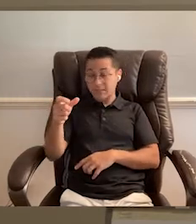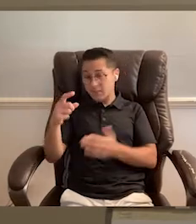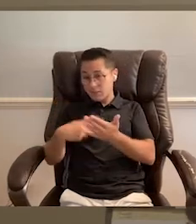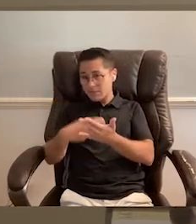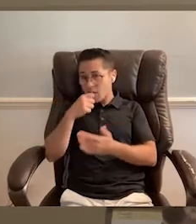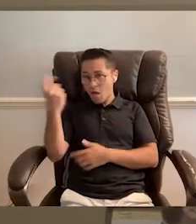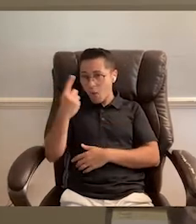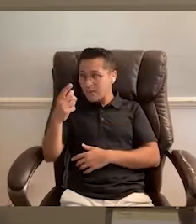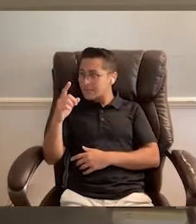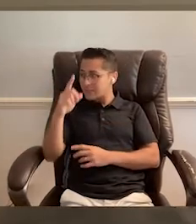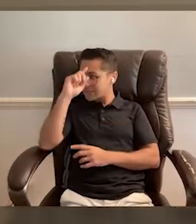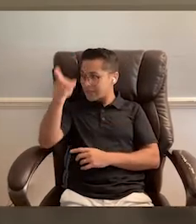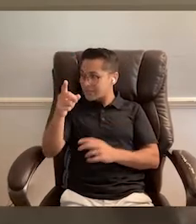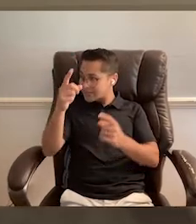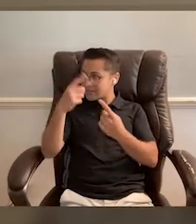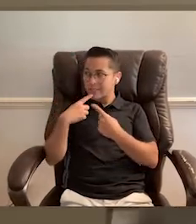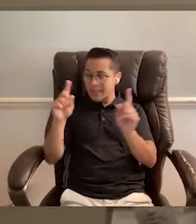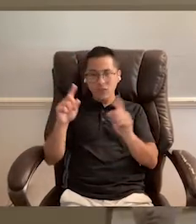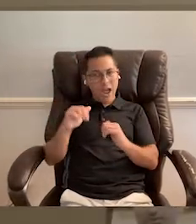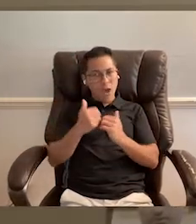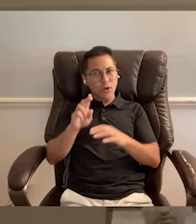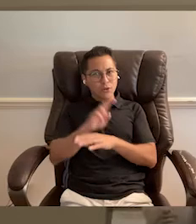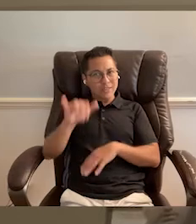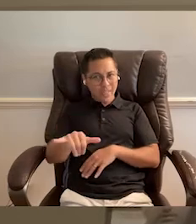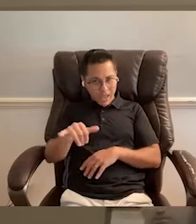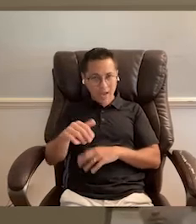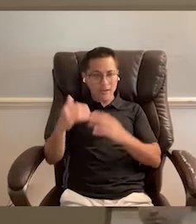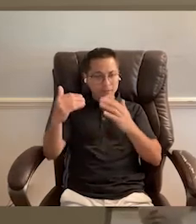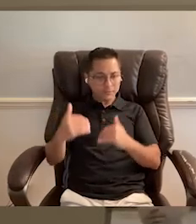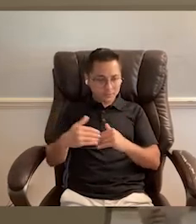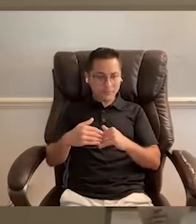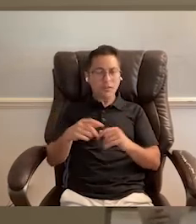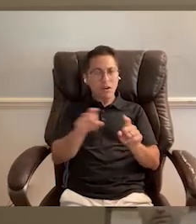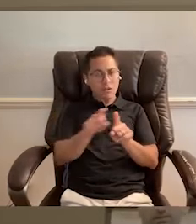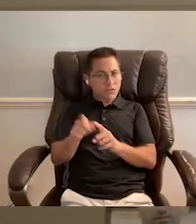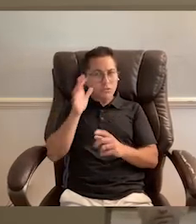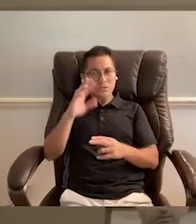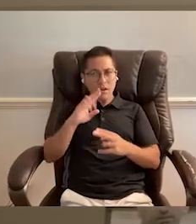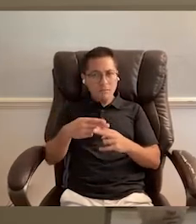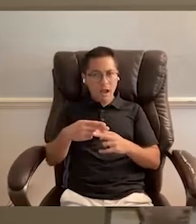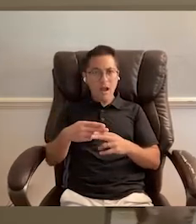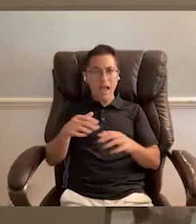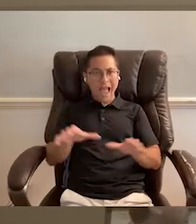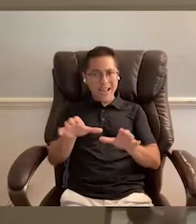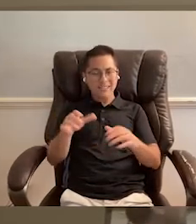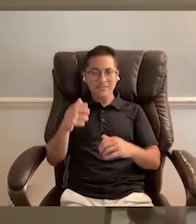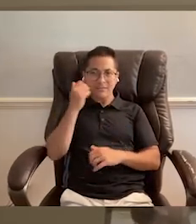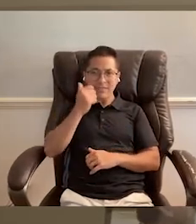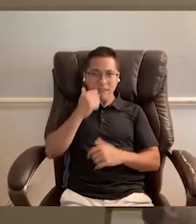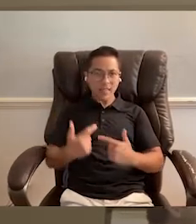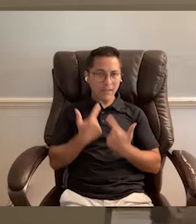So the first project here is actually quite, got quite some attention, and a lot of people have used it for quite